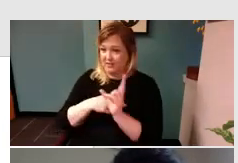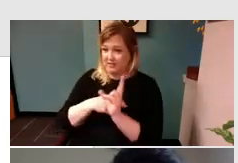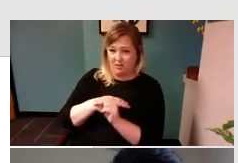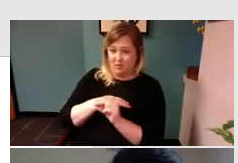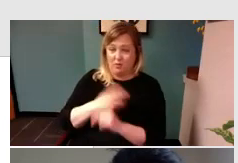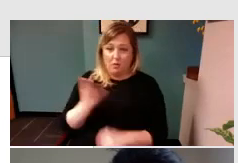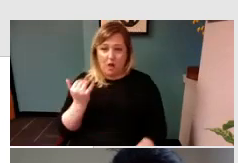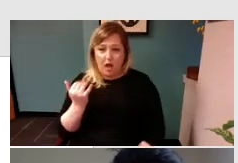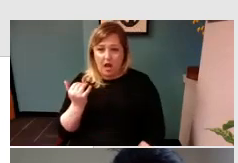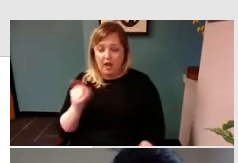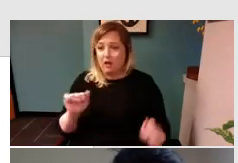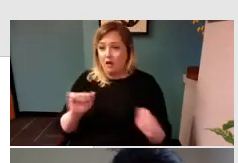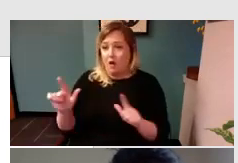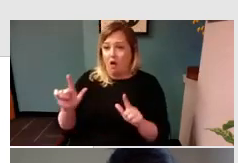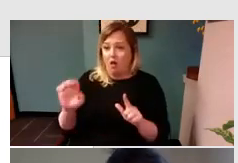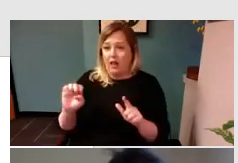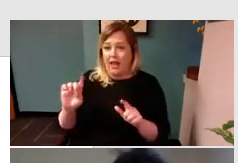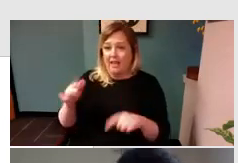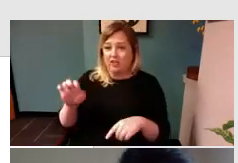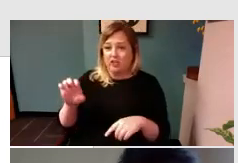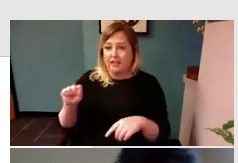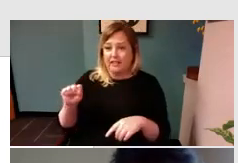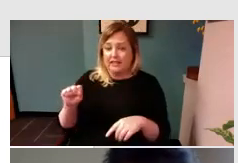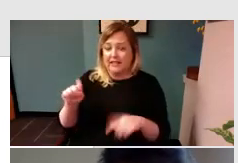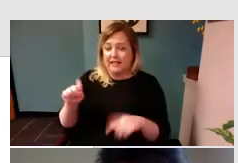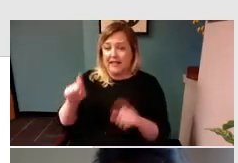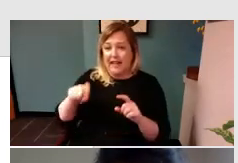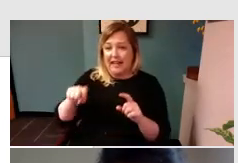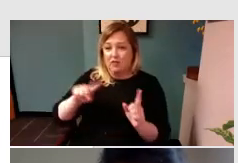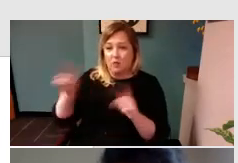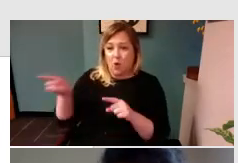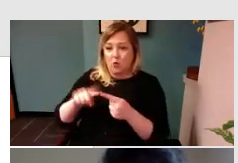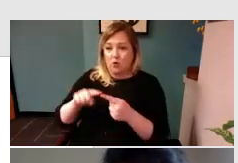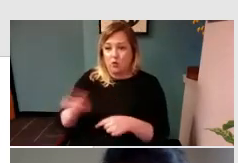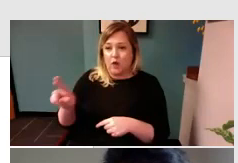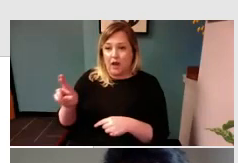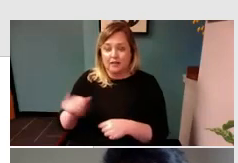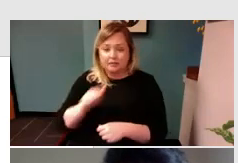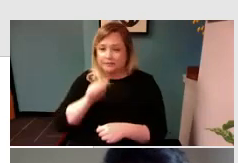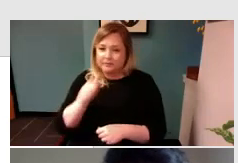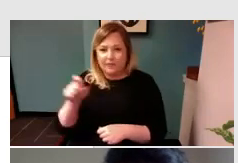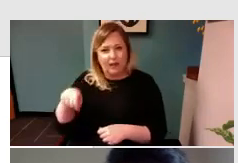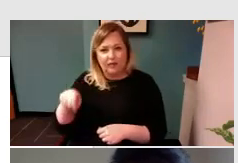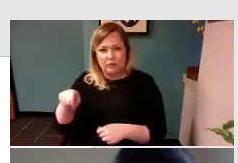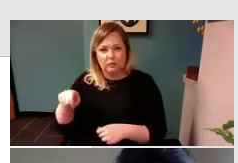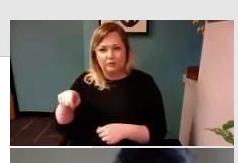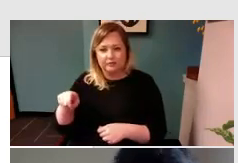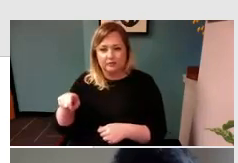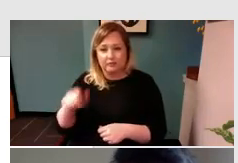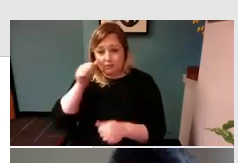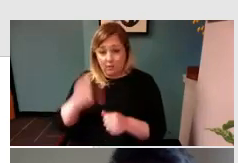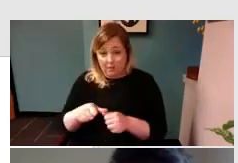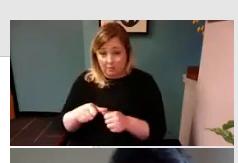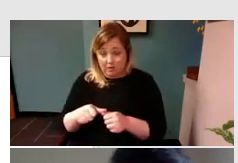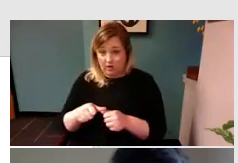Because all edges need to go to the right. Not necessarily. I mean, remember, we have this particular graph, right? We had